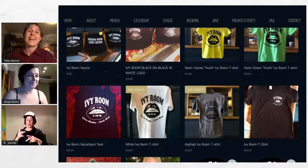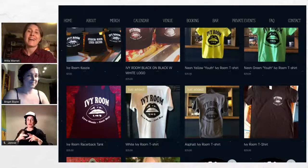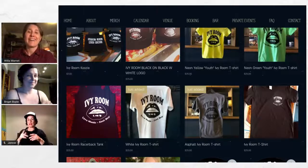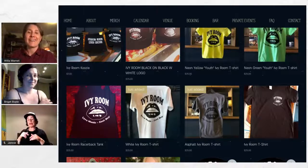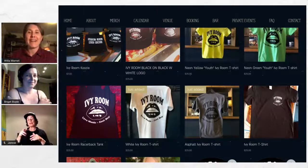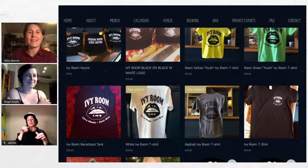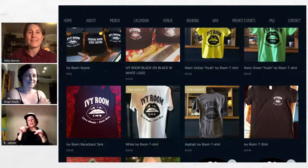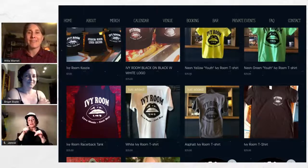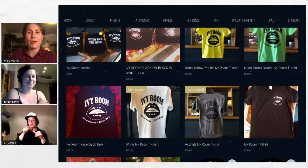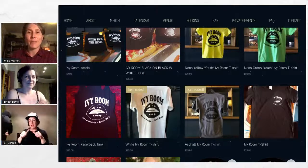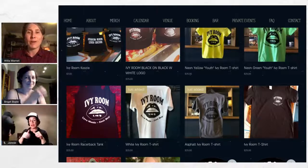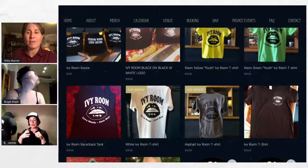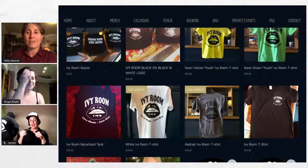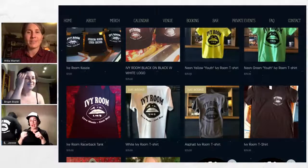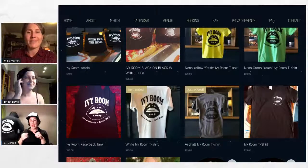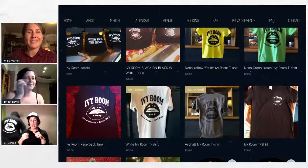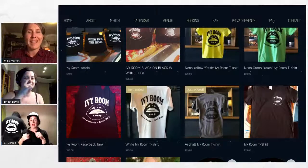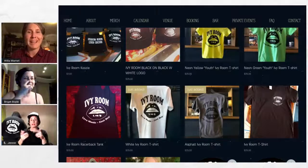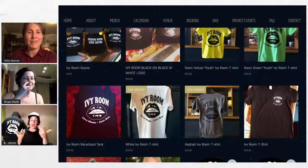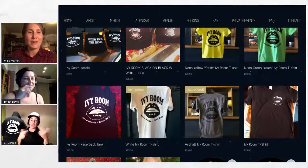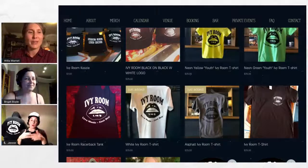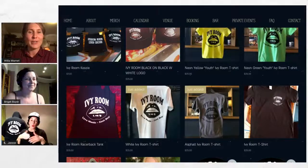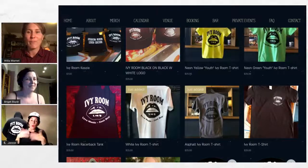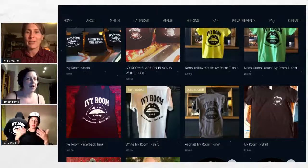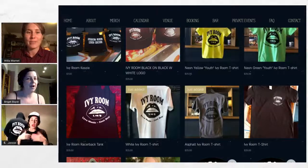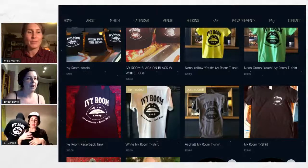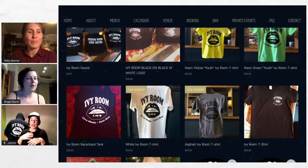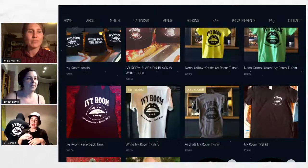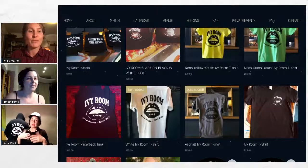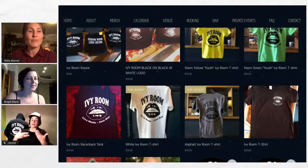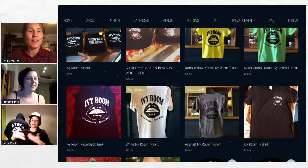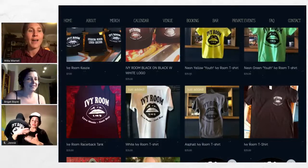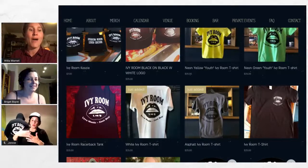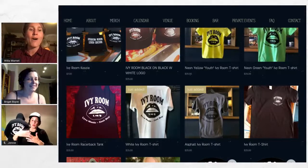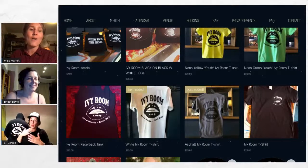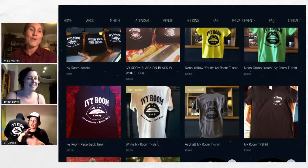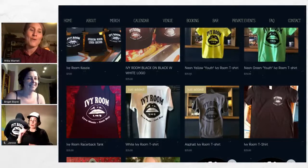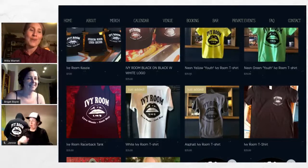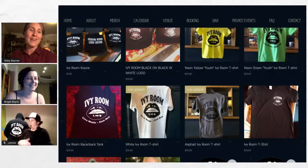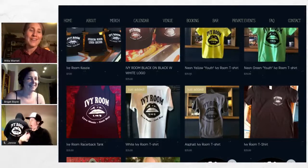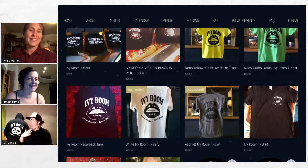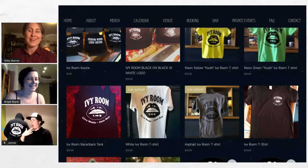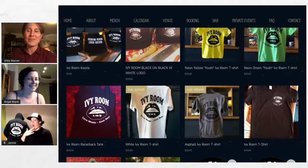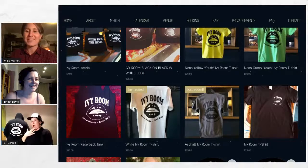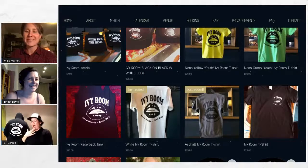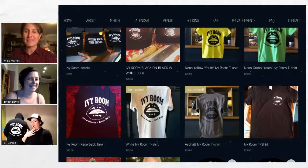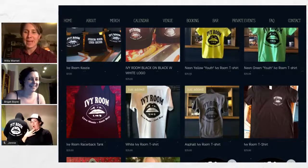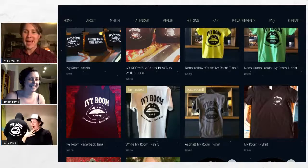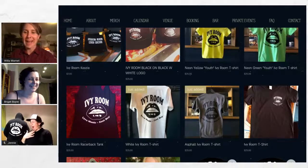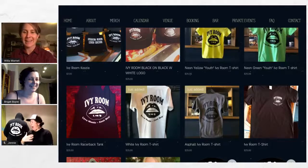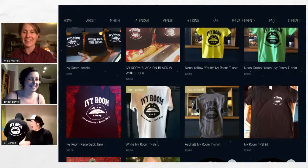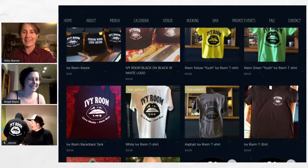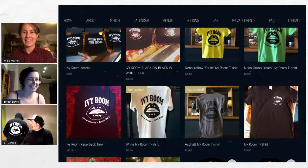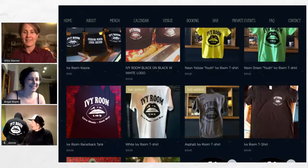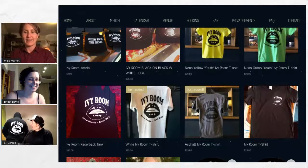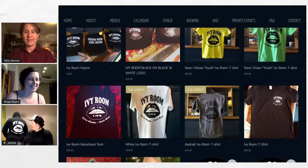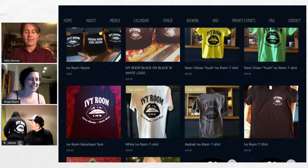alcohol, and open-armed and hanging in very good company. So please. Oh, the ghost is